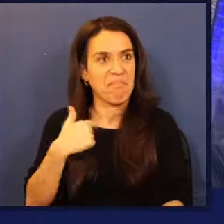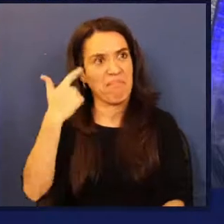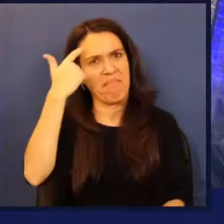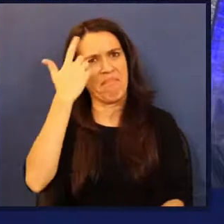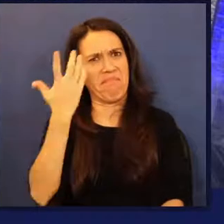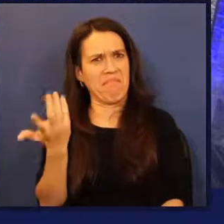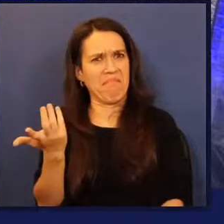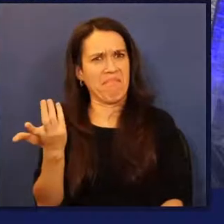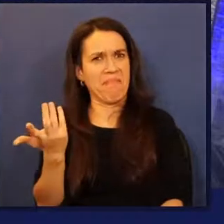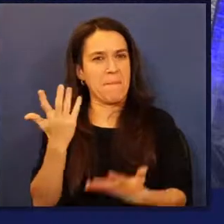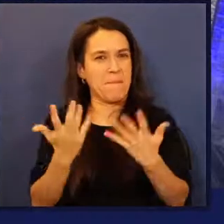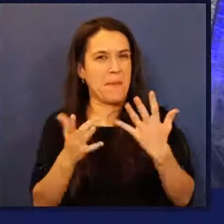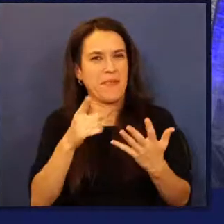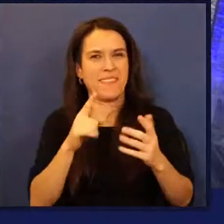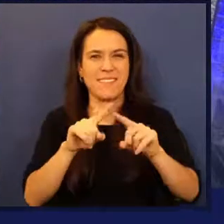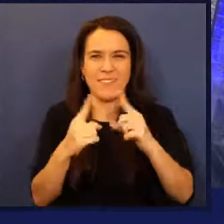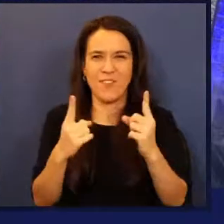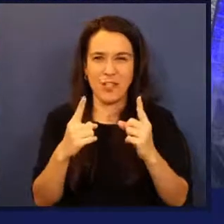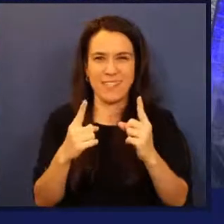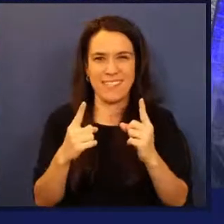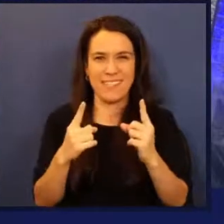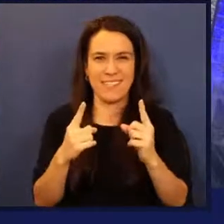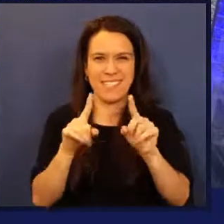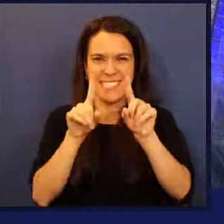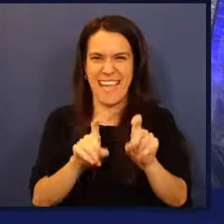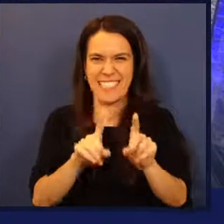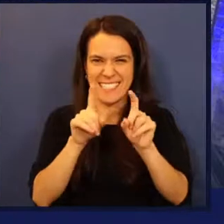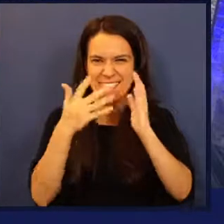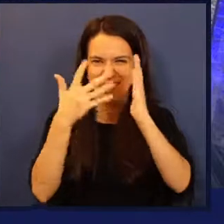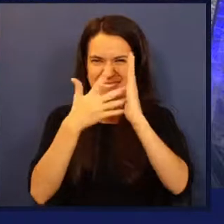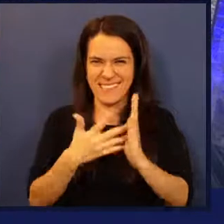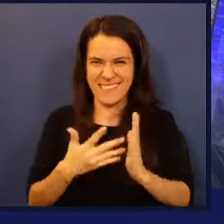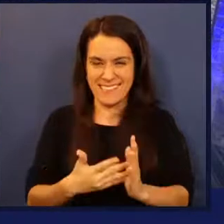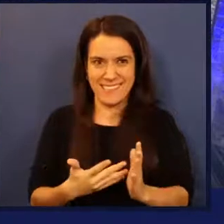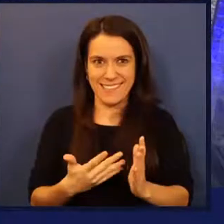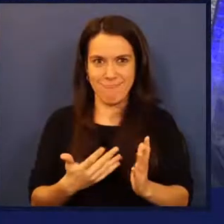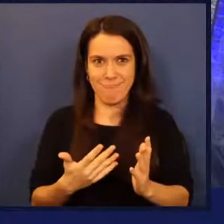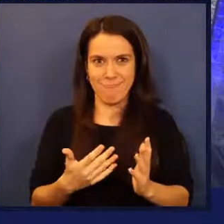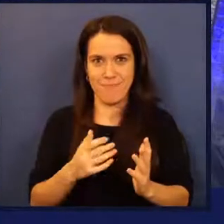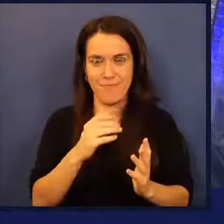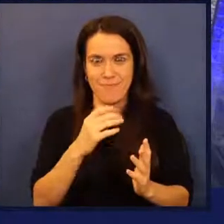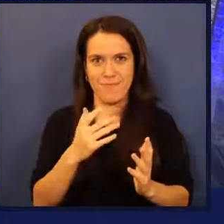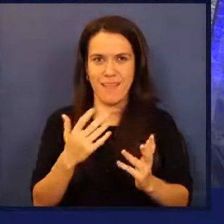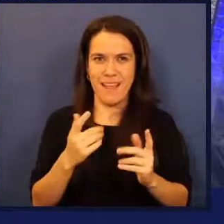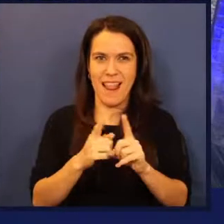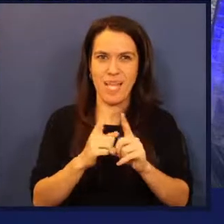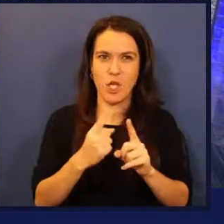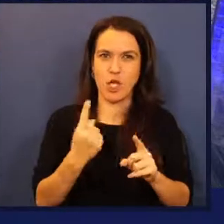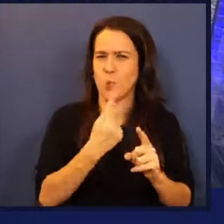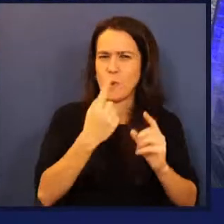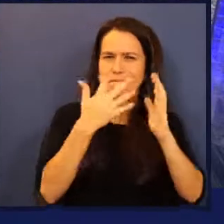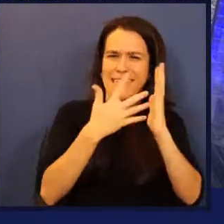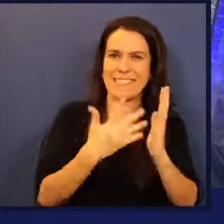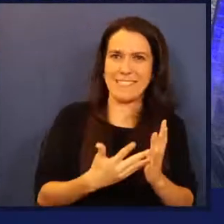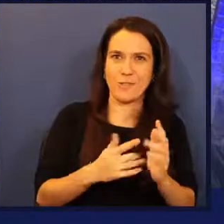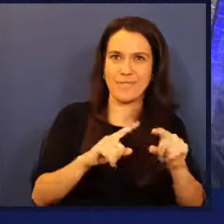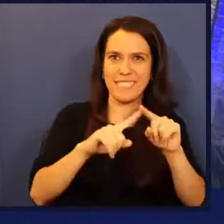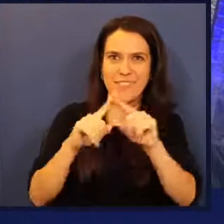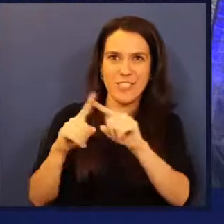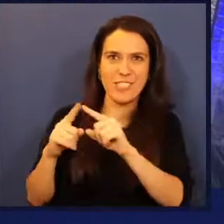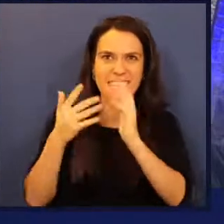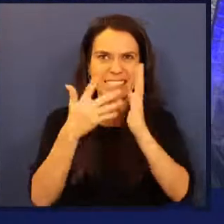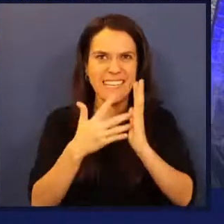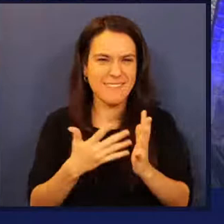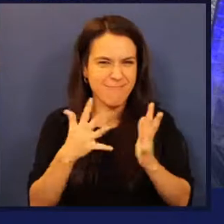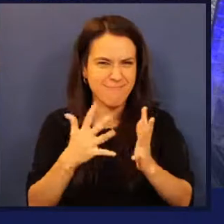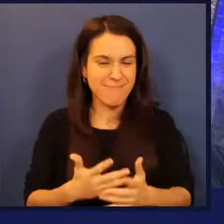of test that you run. Like you run unit tests on your code. Yeah, this could be another test, actually.